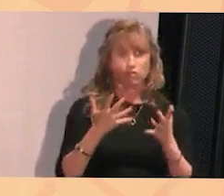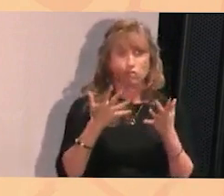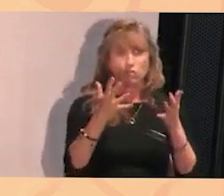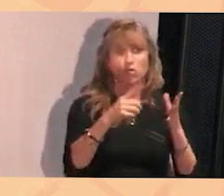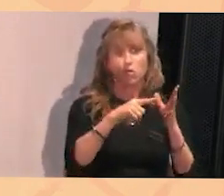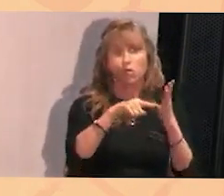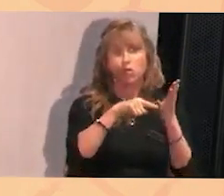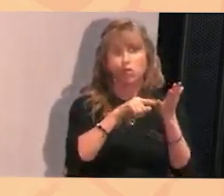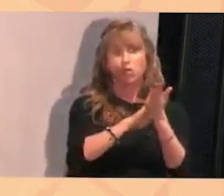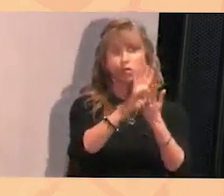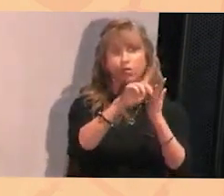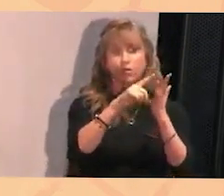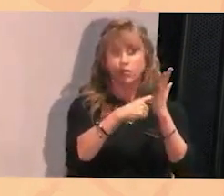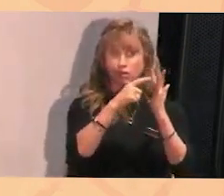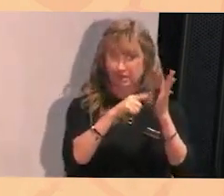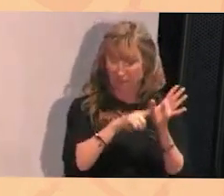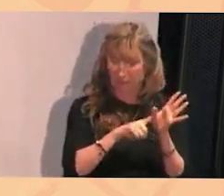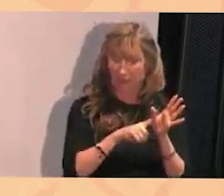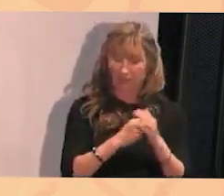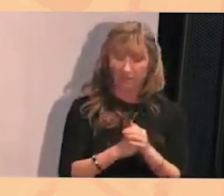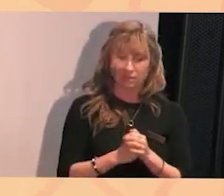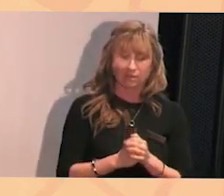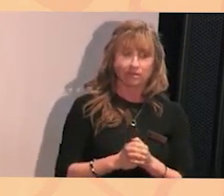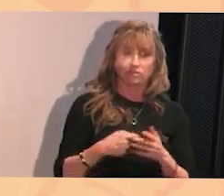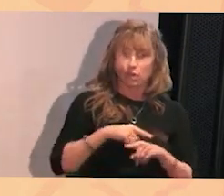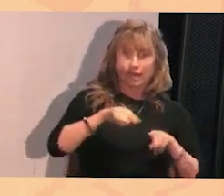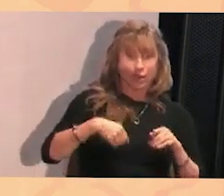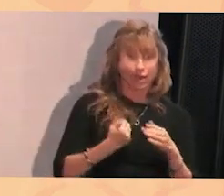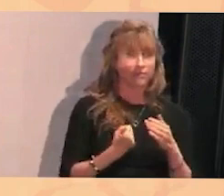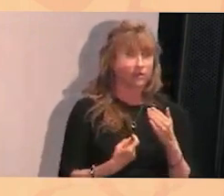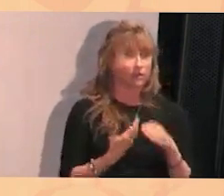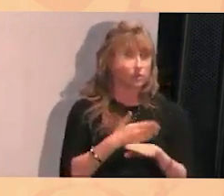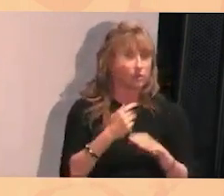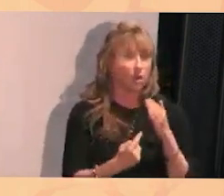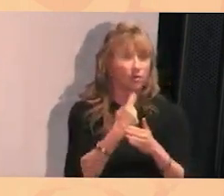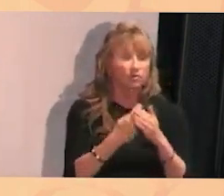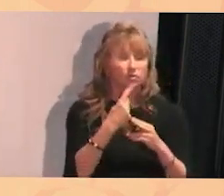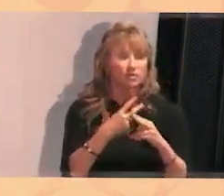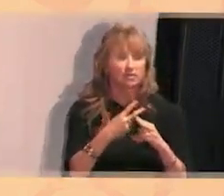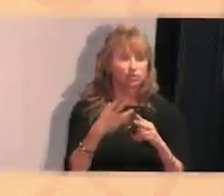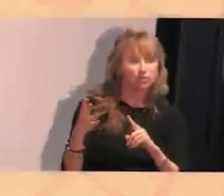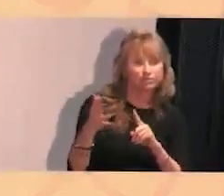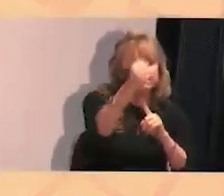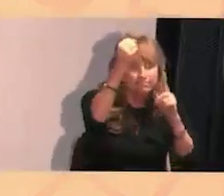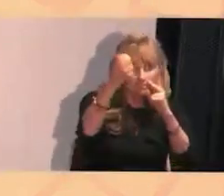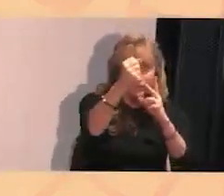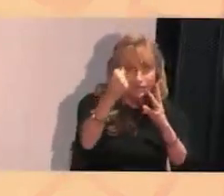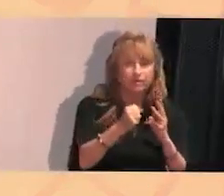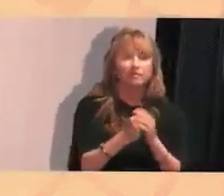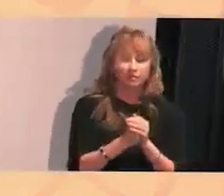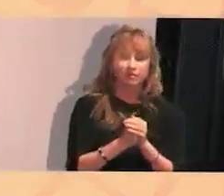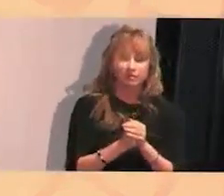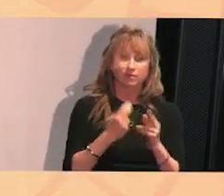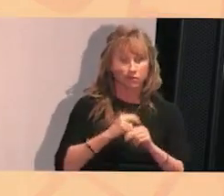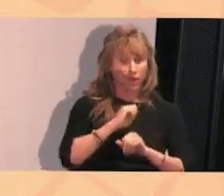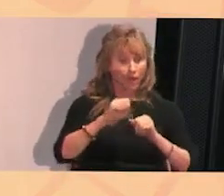Recent political changes presents real opportunities to recreate pathways for a future imagined by elders, where they enjoy a platform and